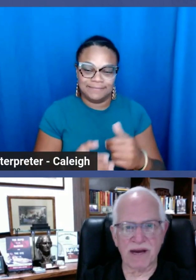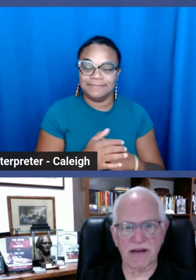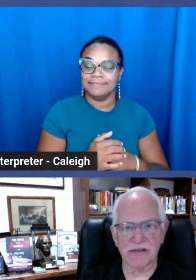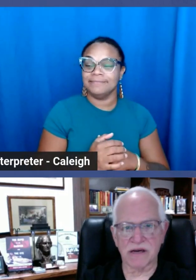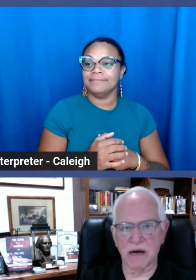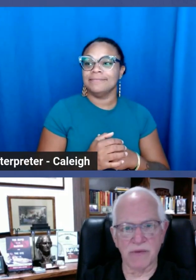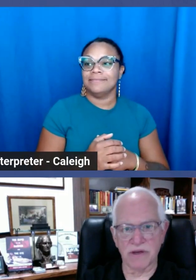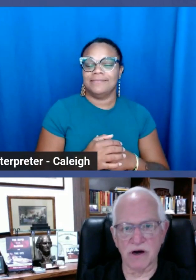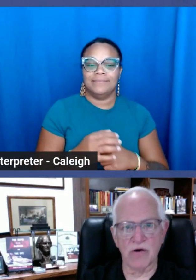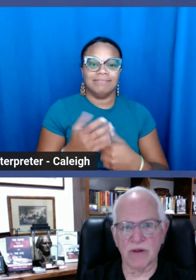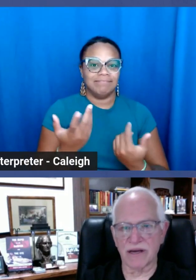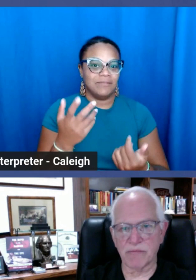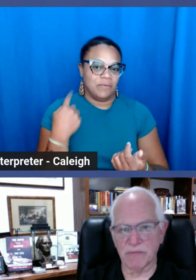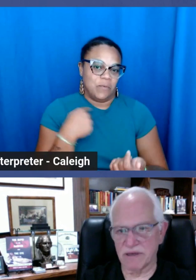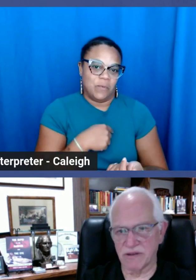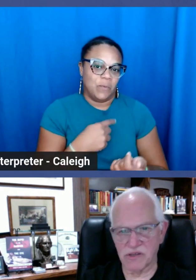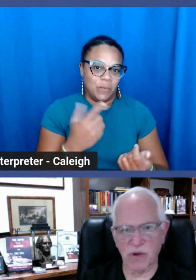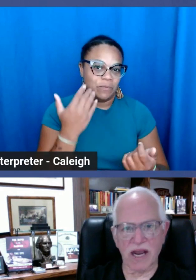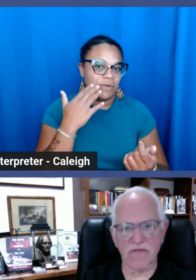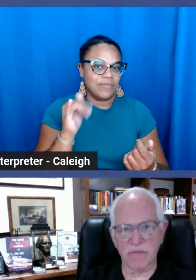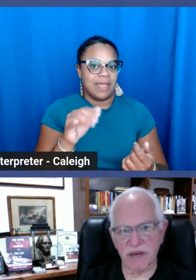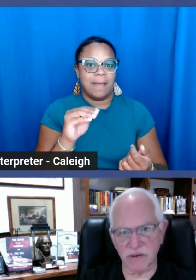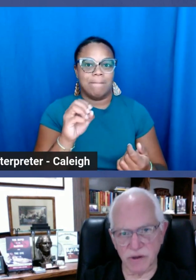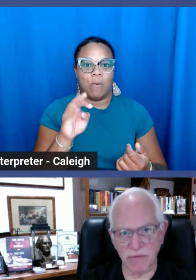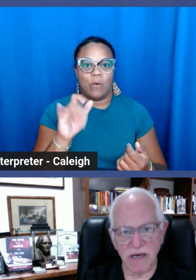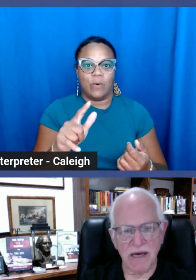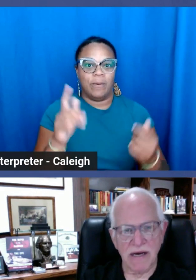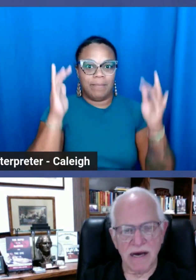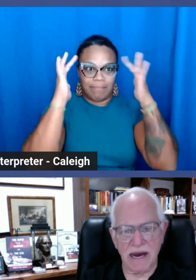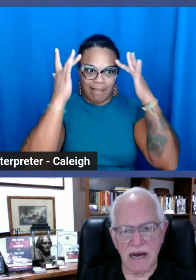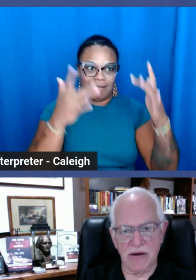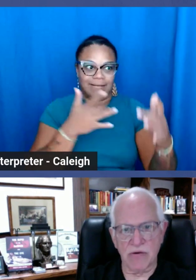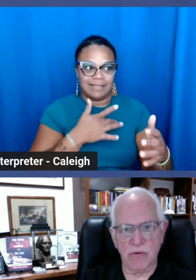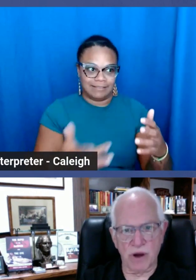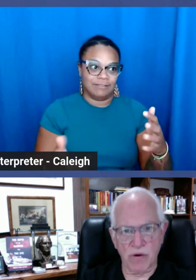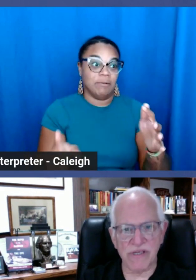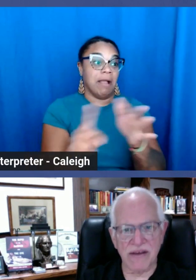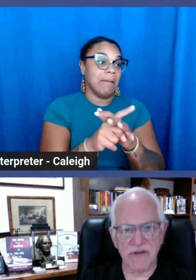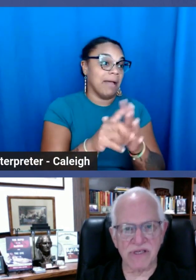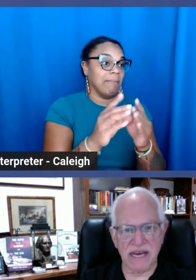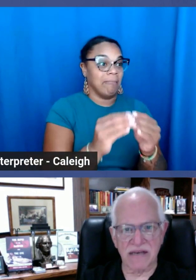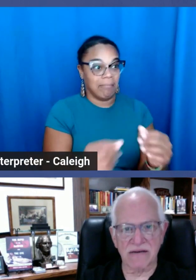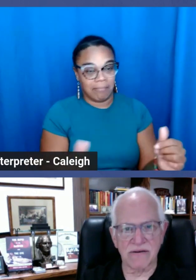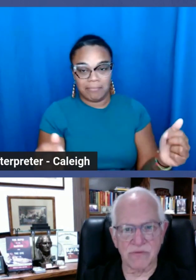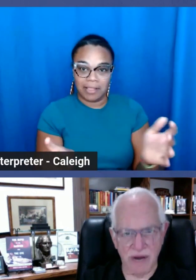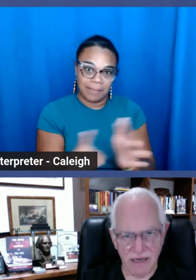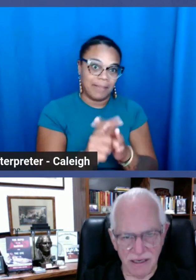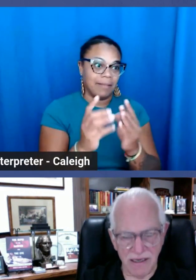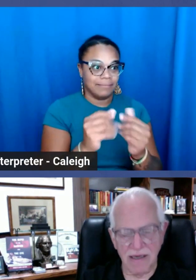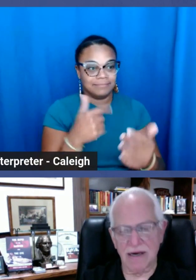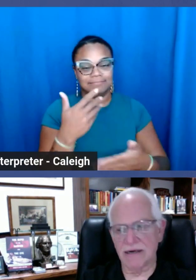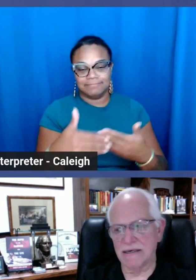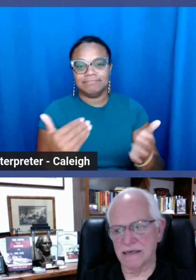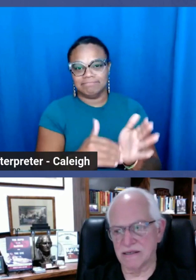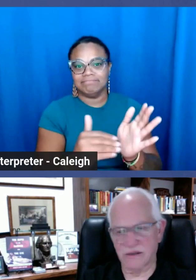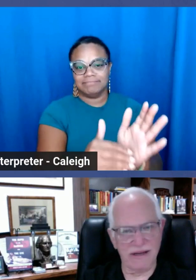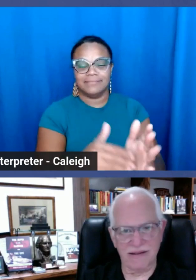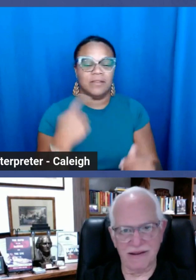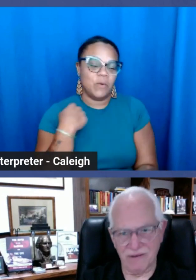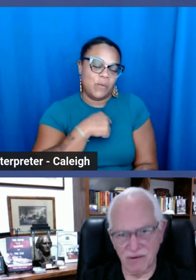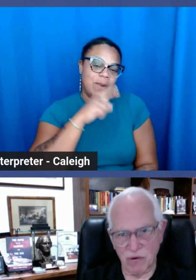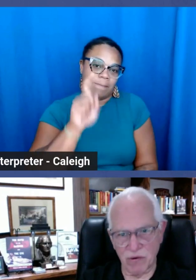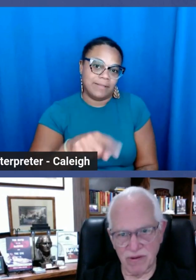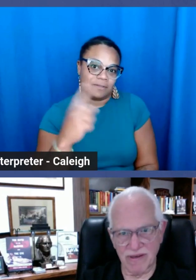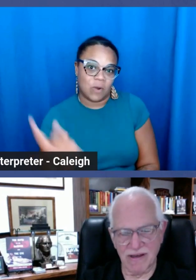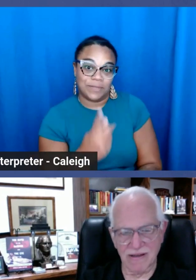moral panics come and go like the swinging of a pendulum, and we always have to stand ready. It's like